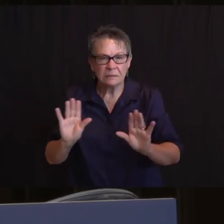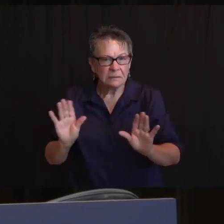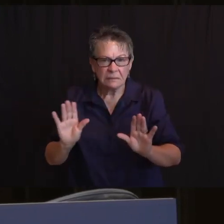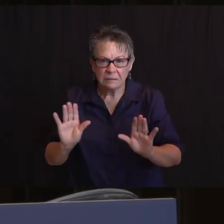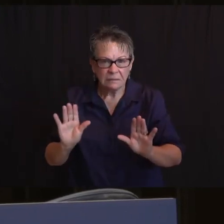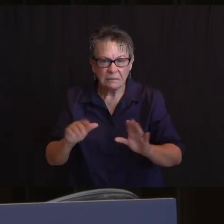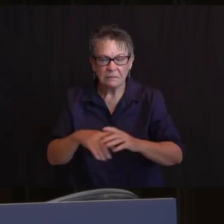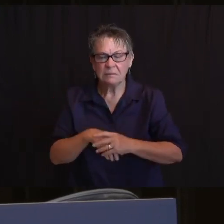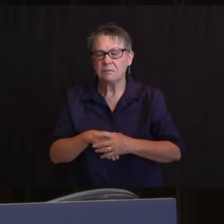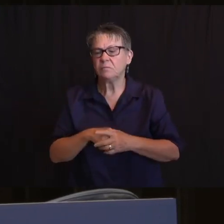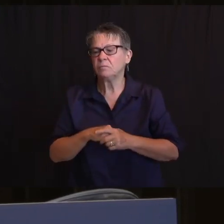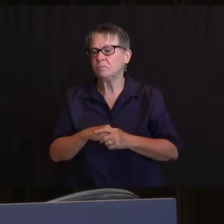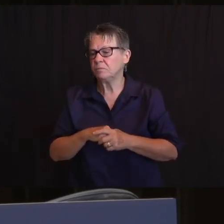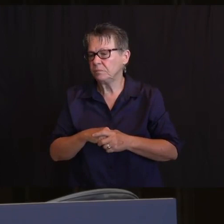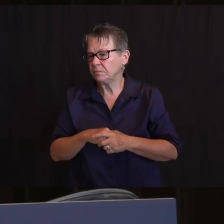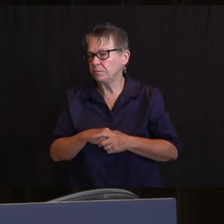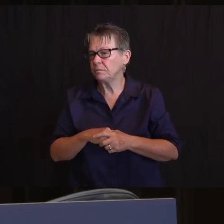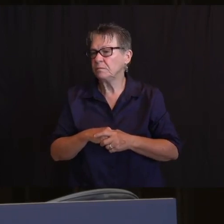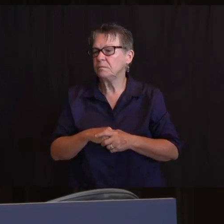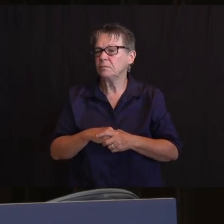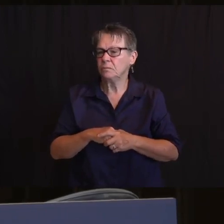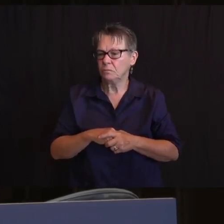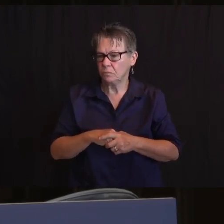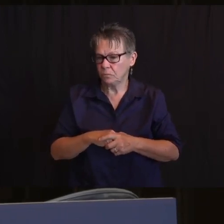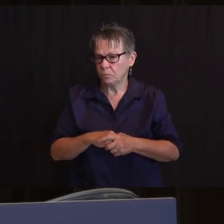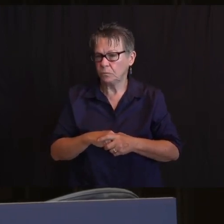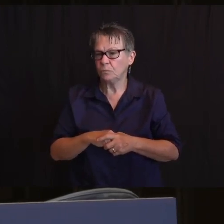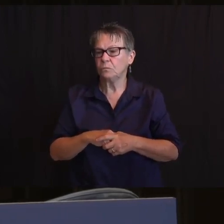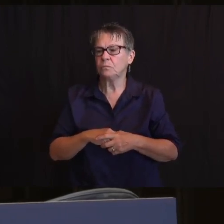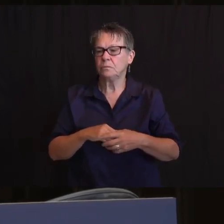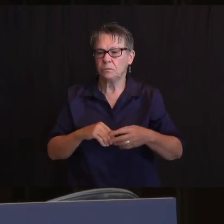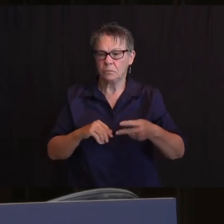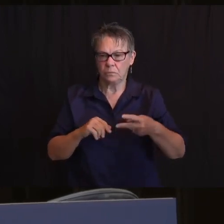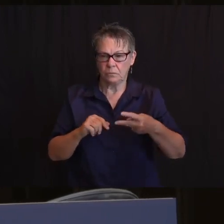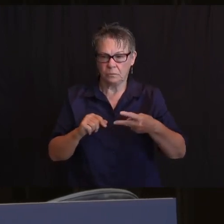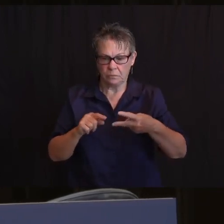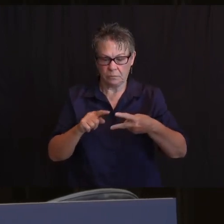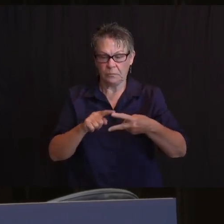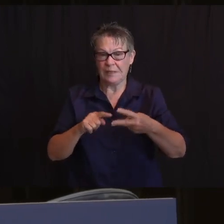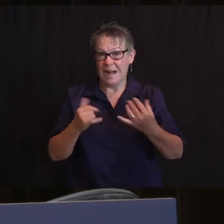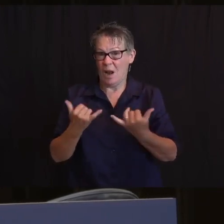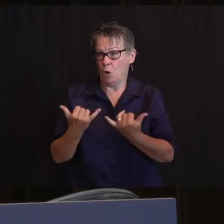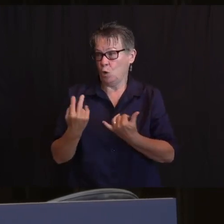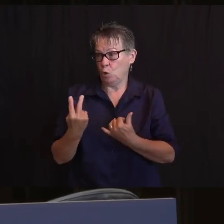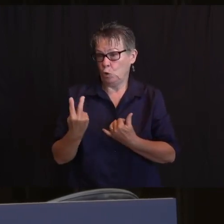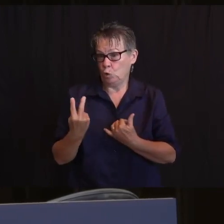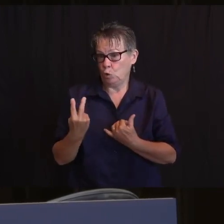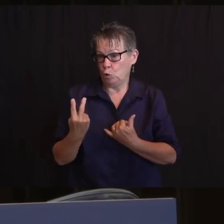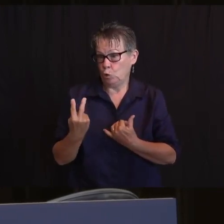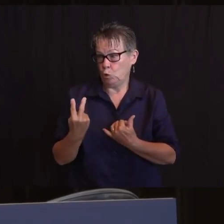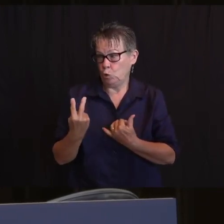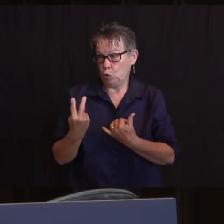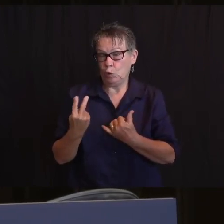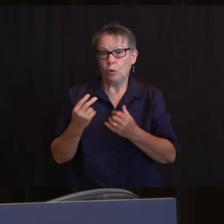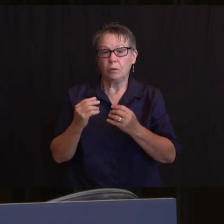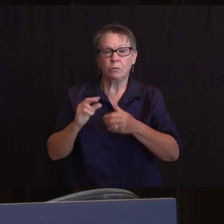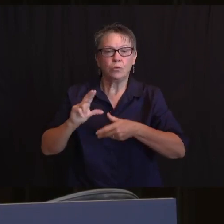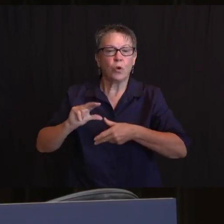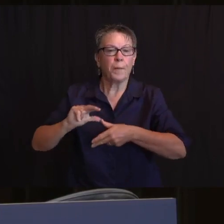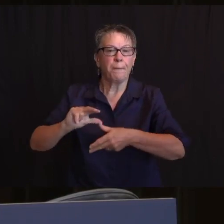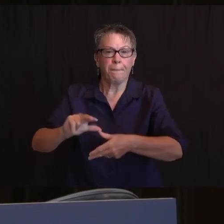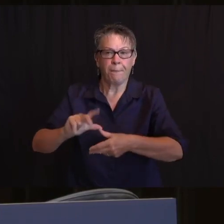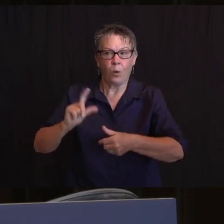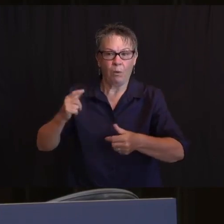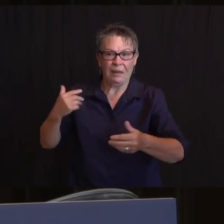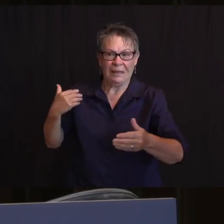One is about 100 miles east of Honduras right now. Looks like more of an impact to Louisiana and Texas in the Gulf. The other